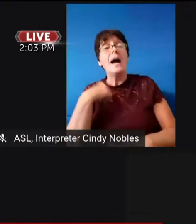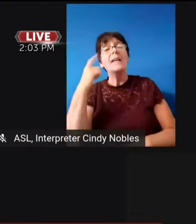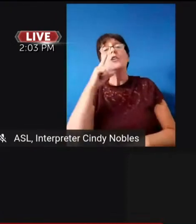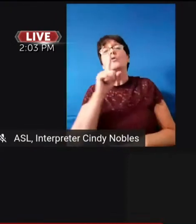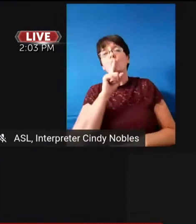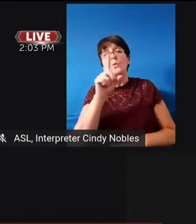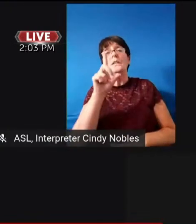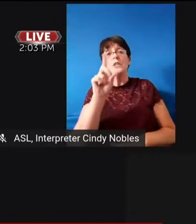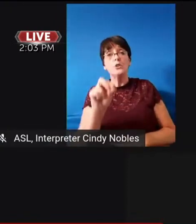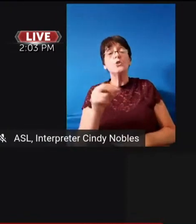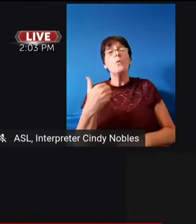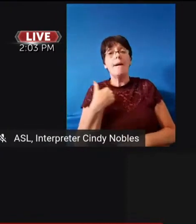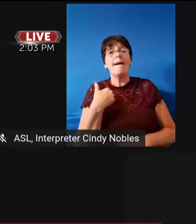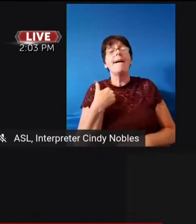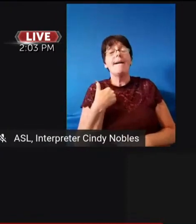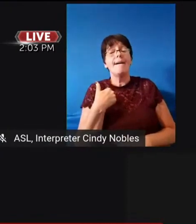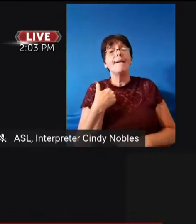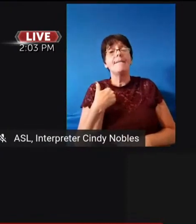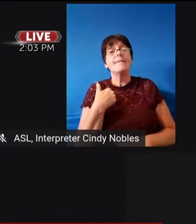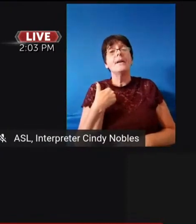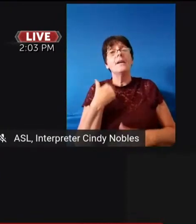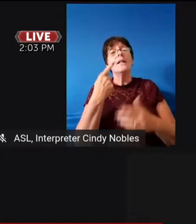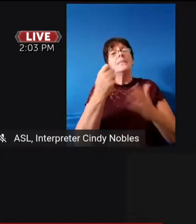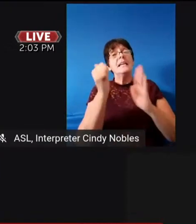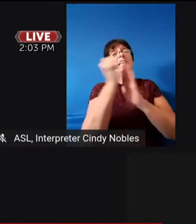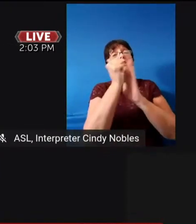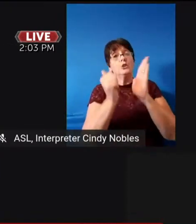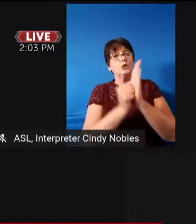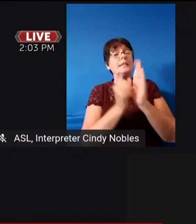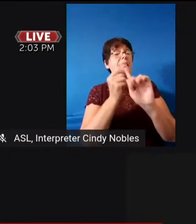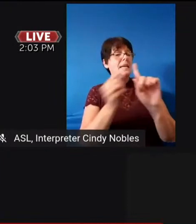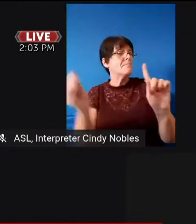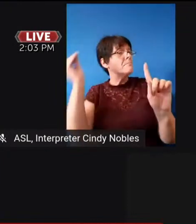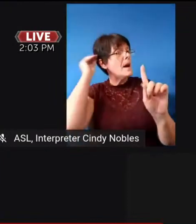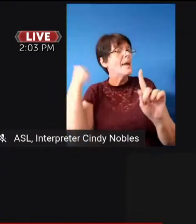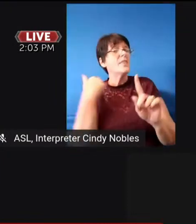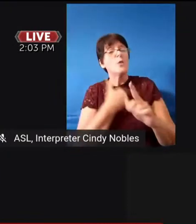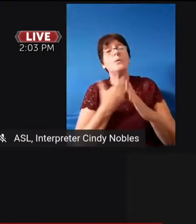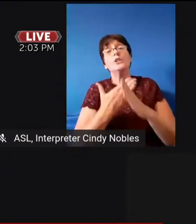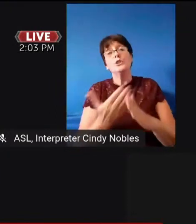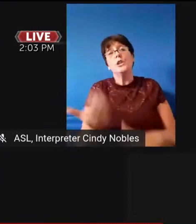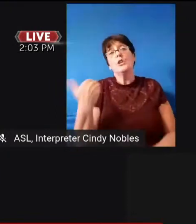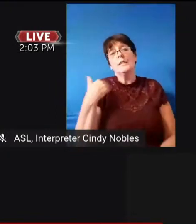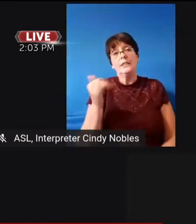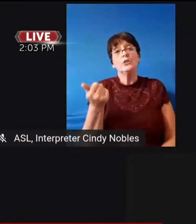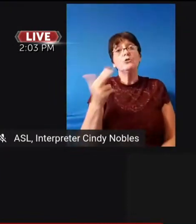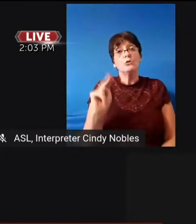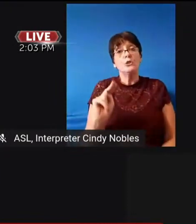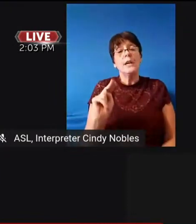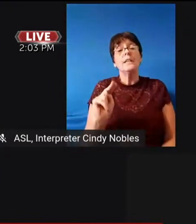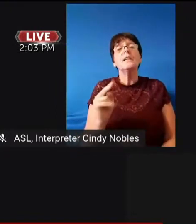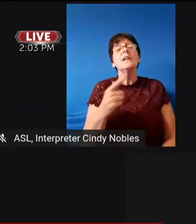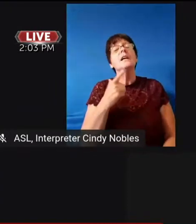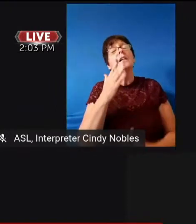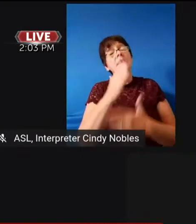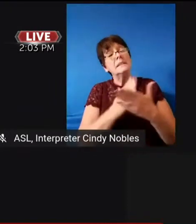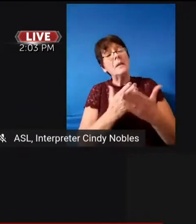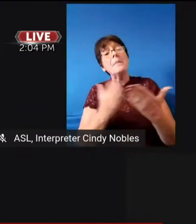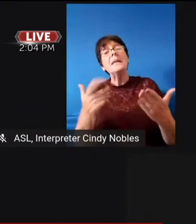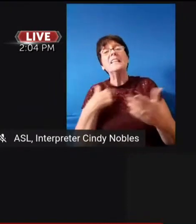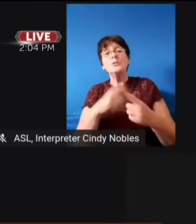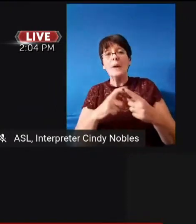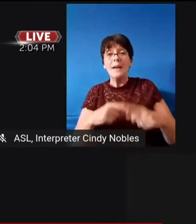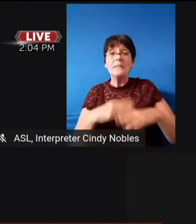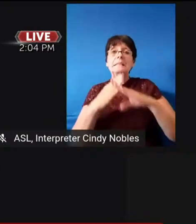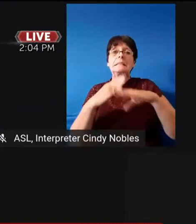do have the agenda in mind that we shared in January. And there'll be a few hurdles that we have to overcome that we